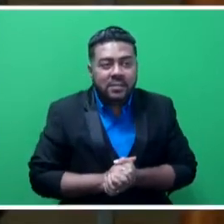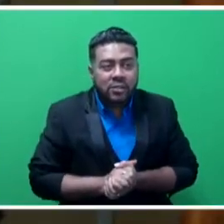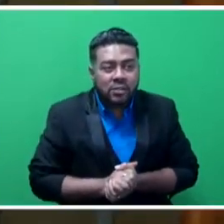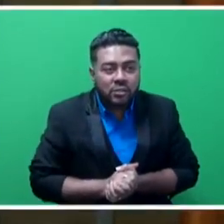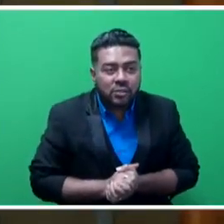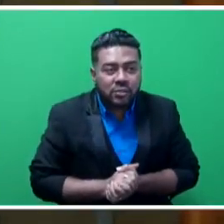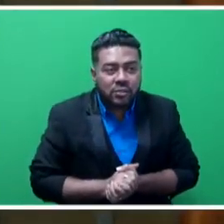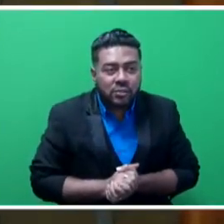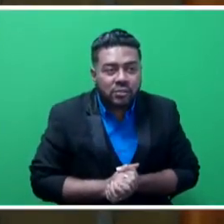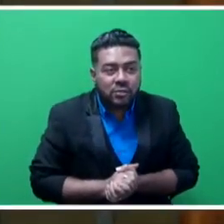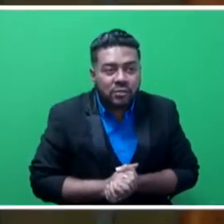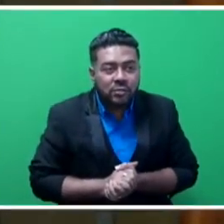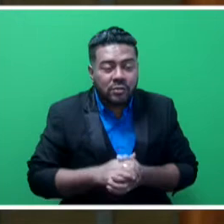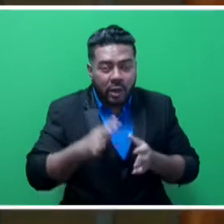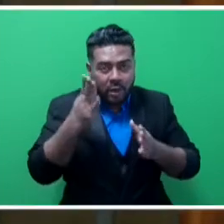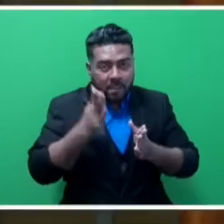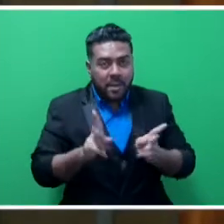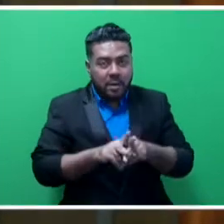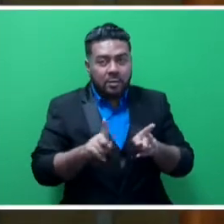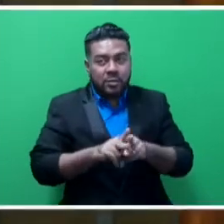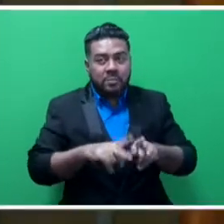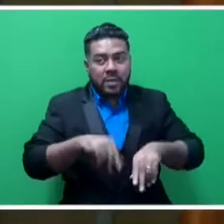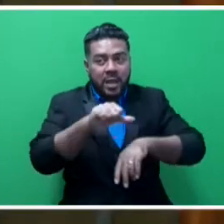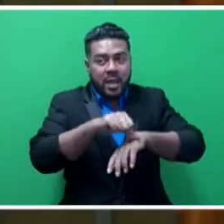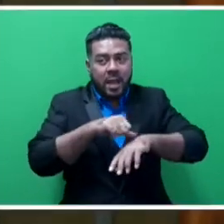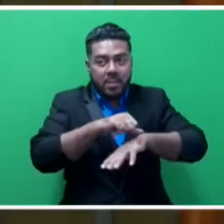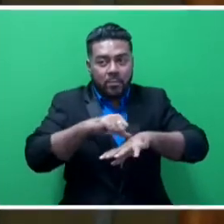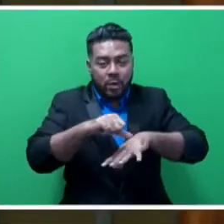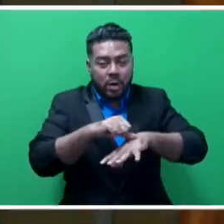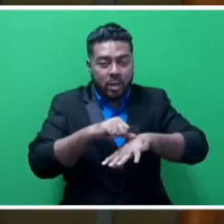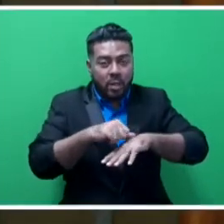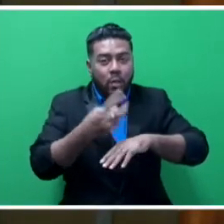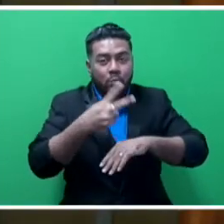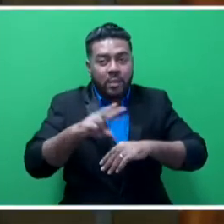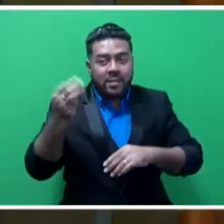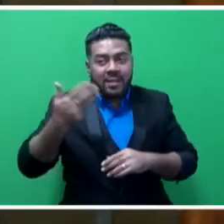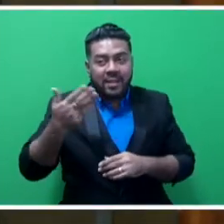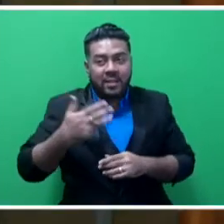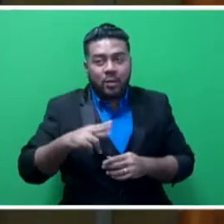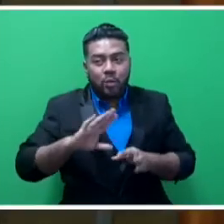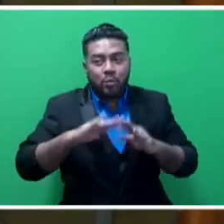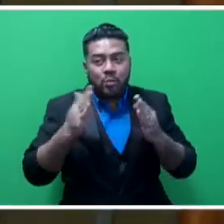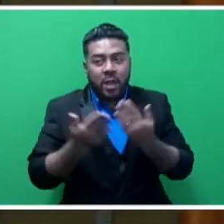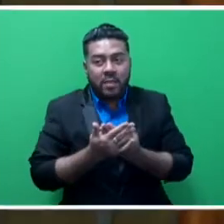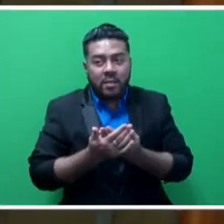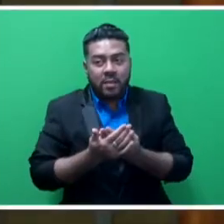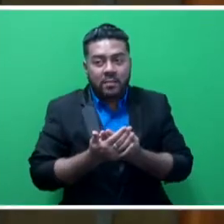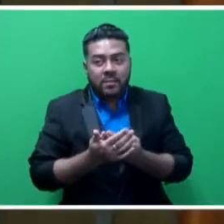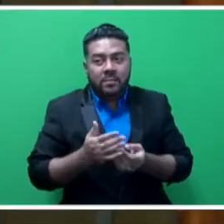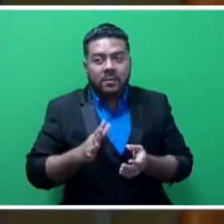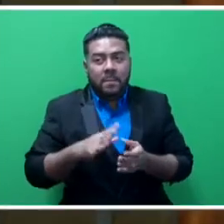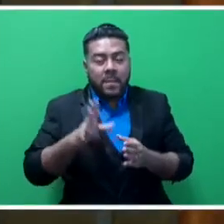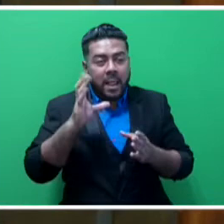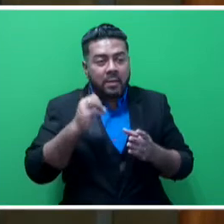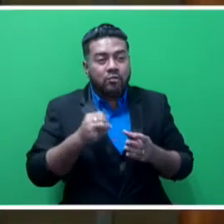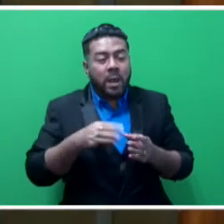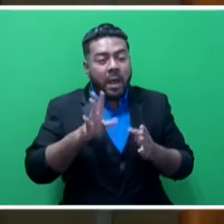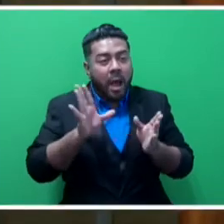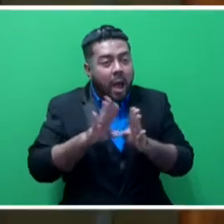Buvale Partnership in April 2019, together with the New Zealand government's bilateral arrangement in